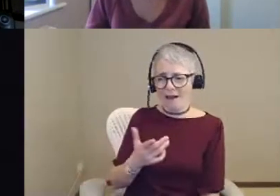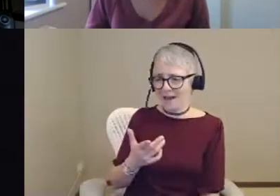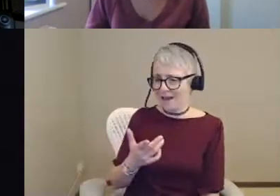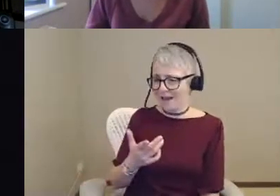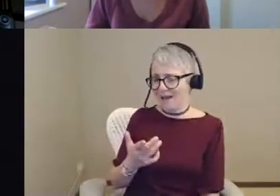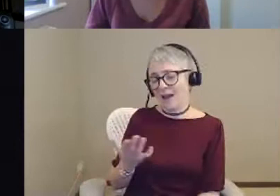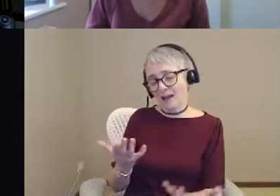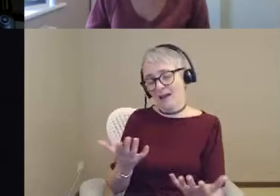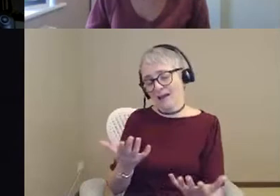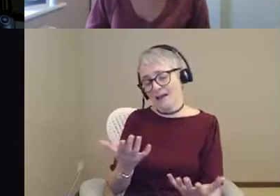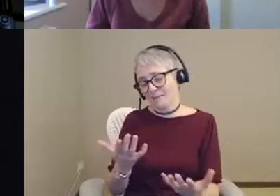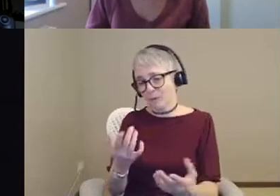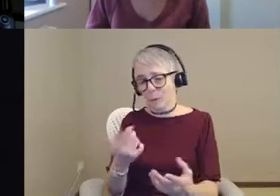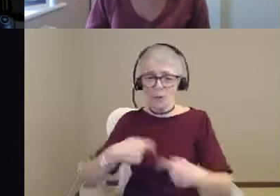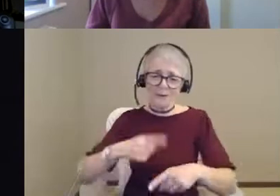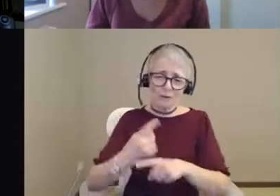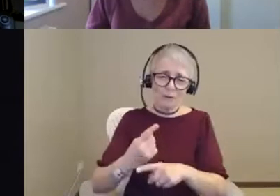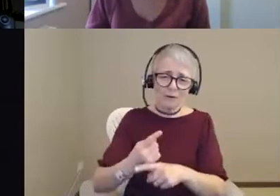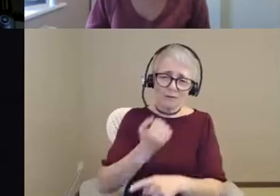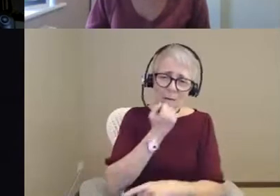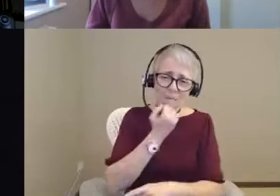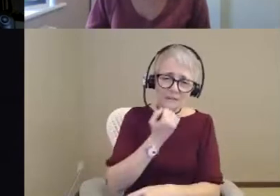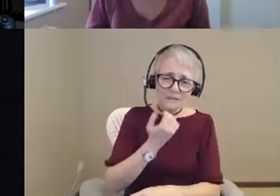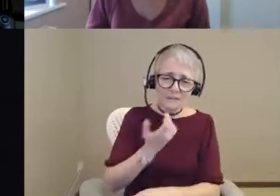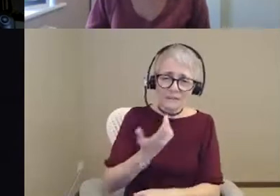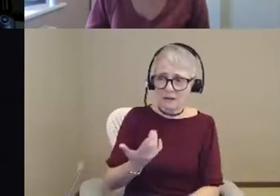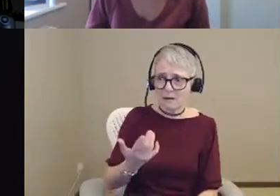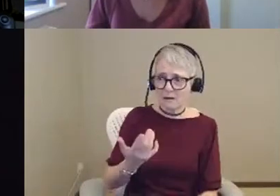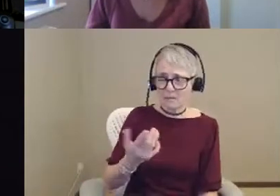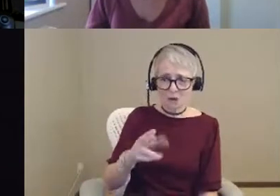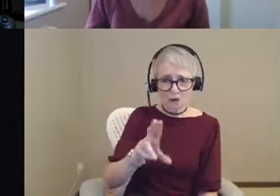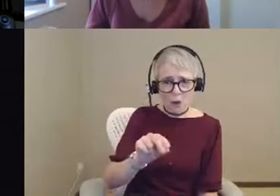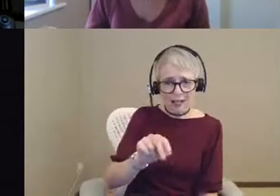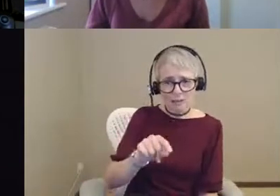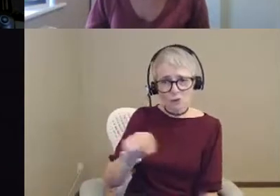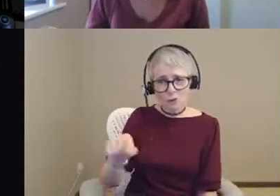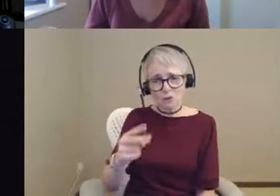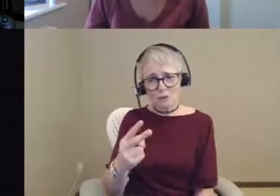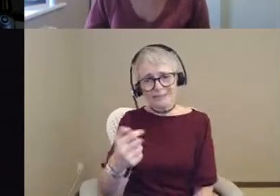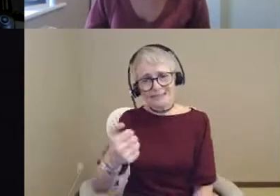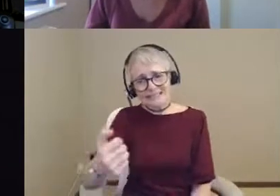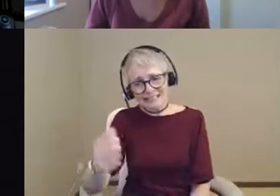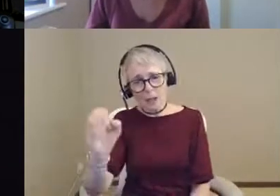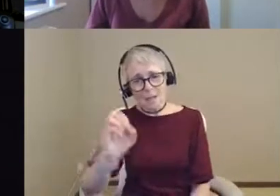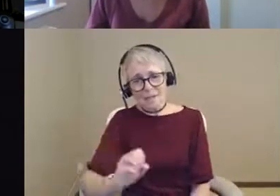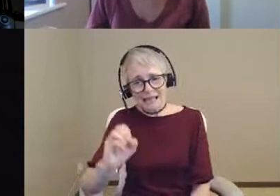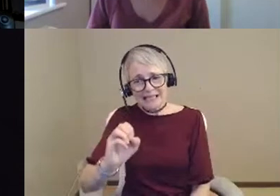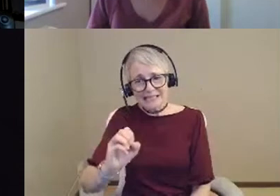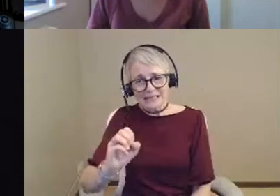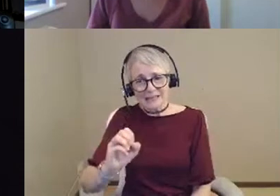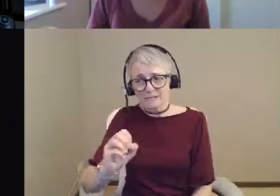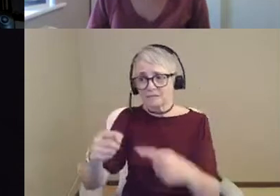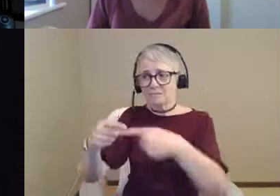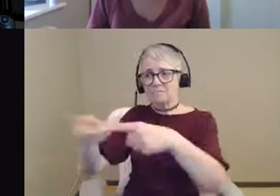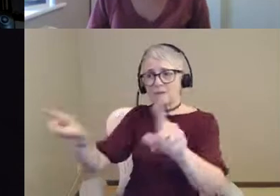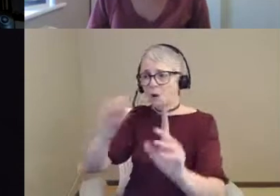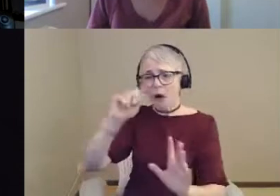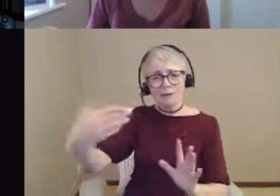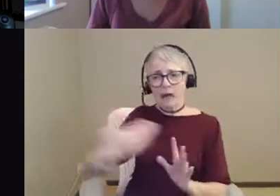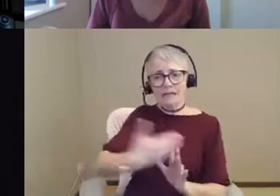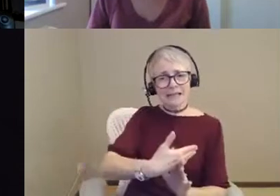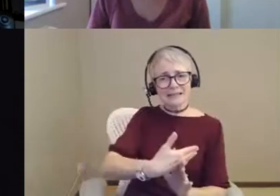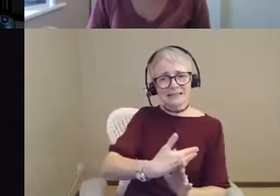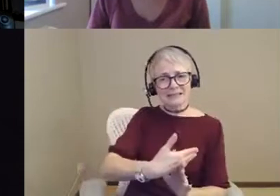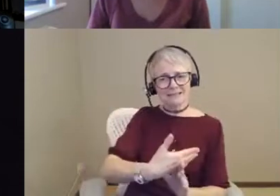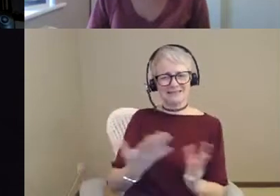about the statistics, but an estimated 12-26% of the population, just not by not making it accessible. So, you know,